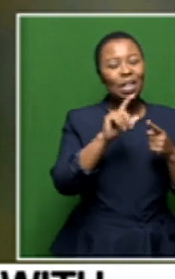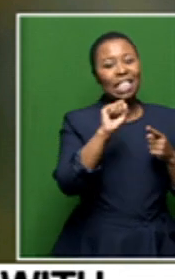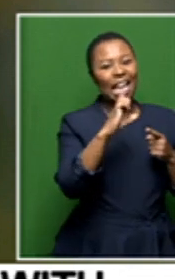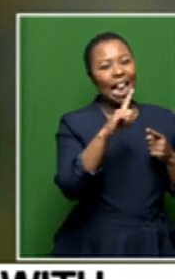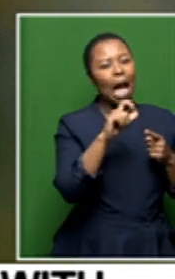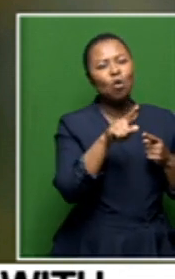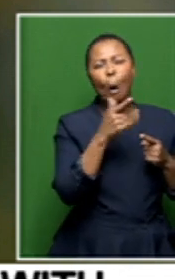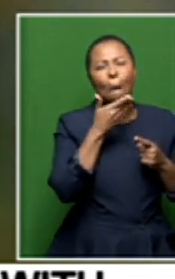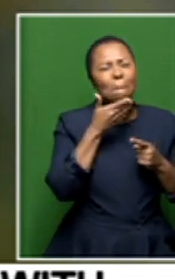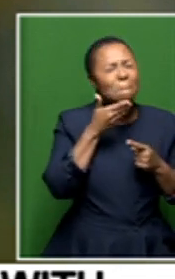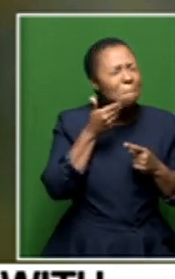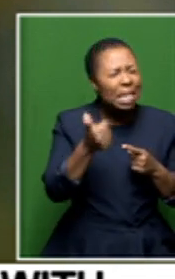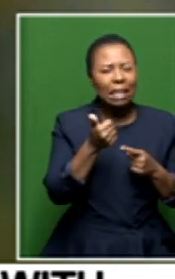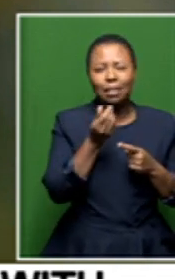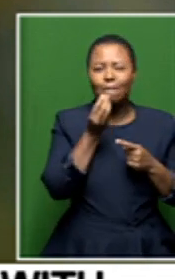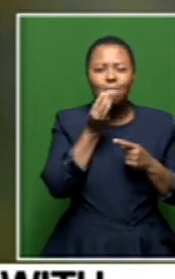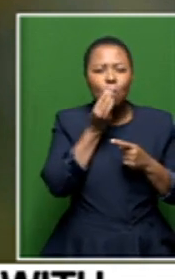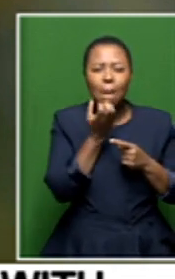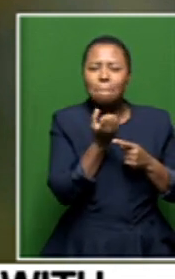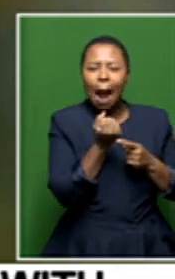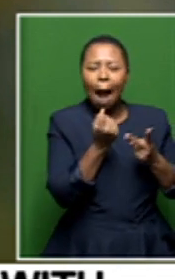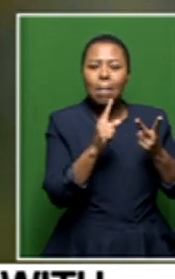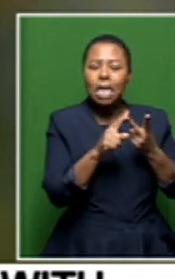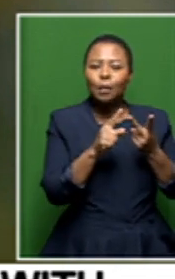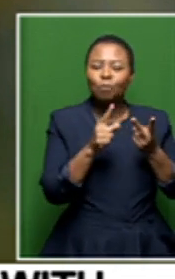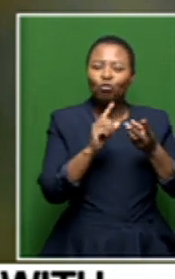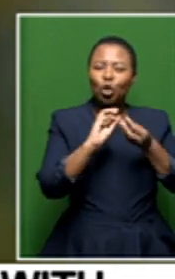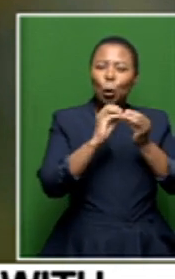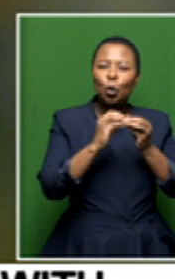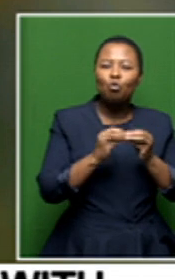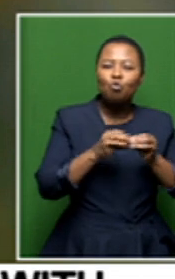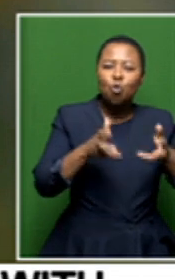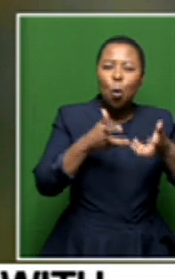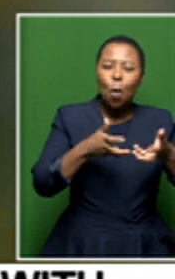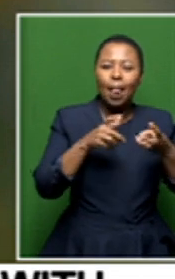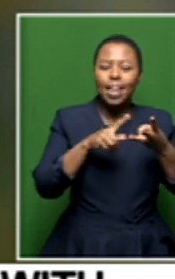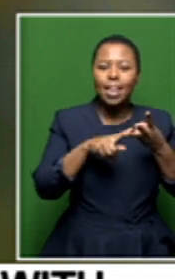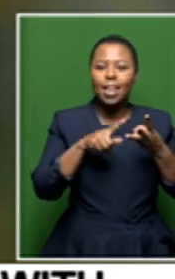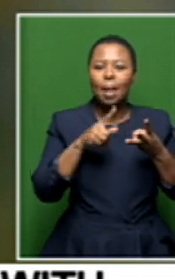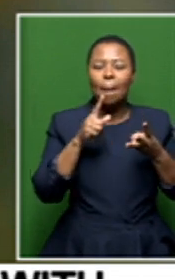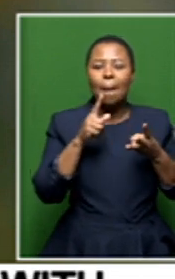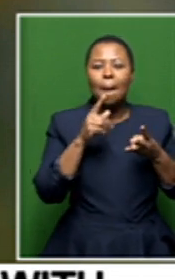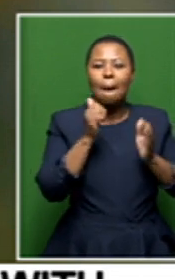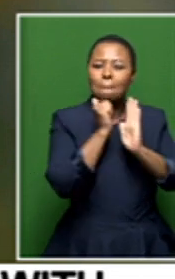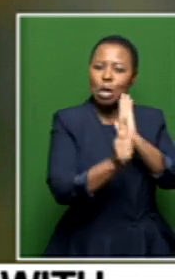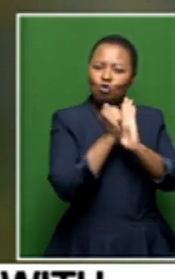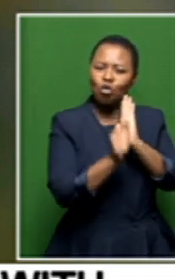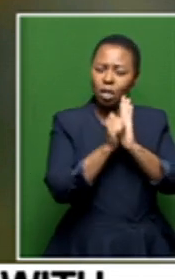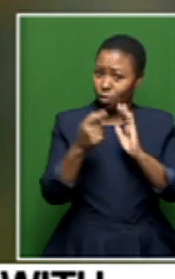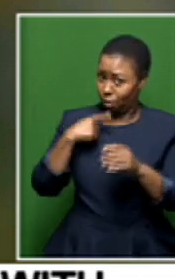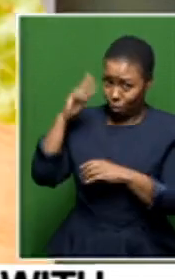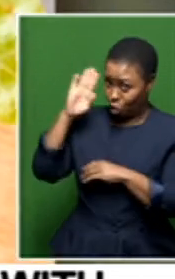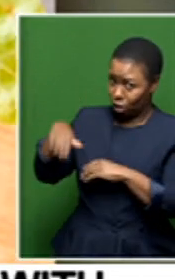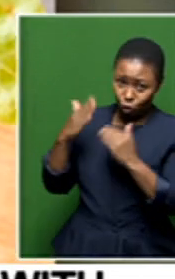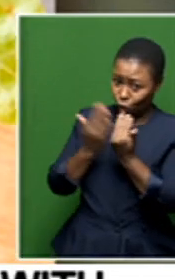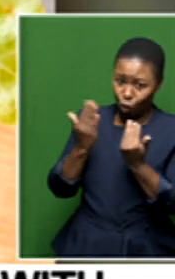the best mealie pap with stew and beetroot. Oh, wow. And that was I'm hearing it for the first time because all those who went to boarding school